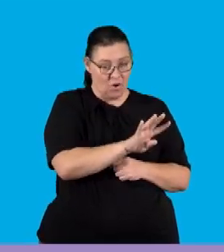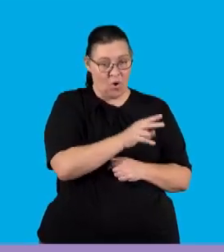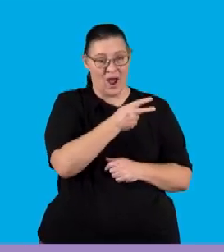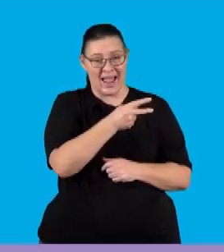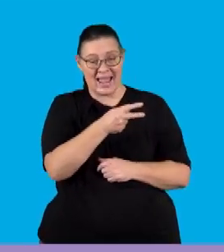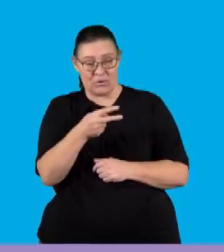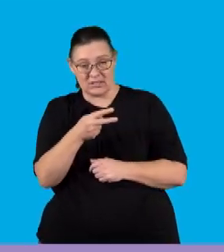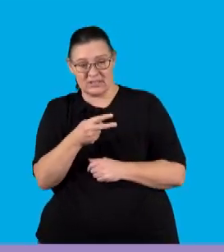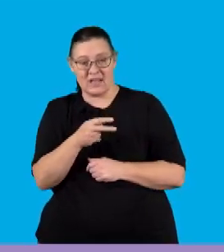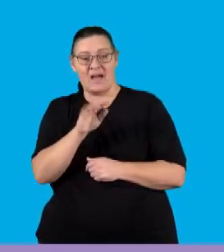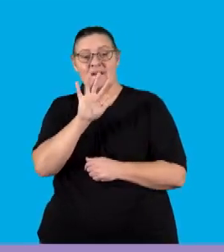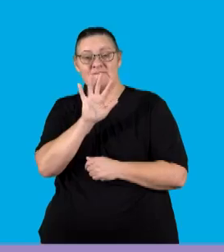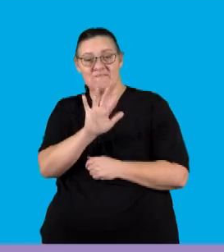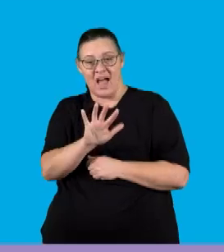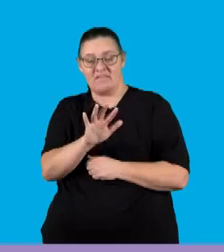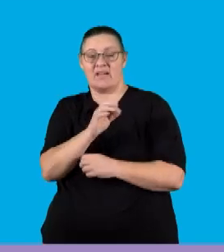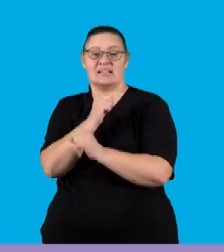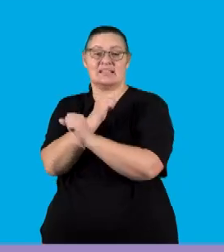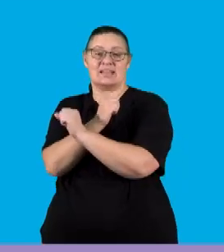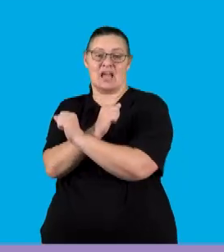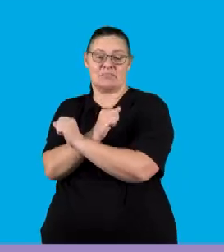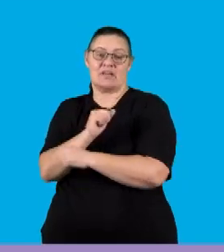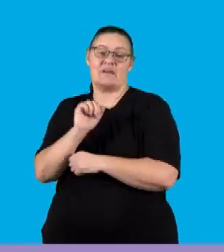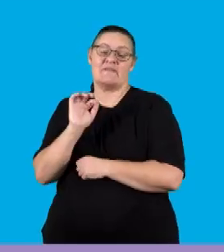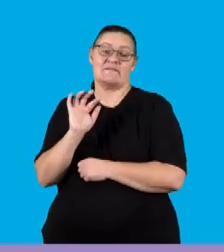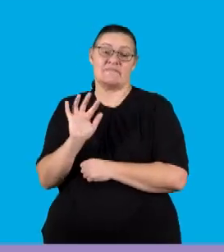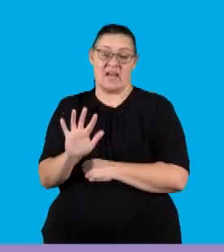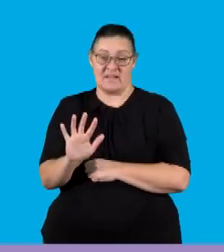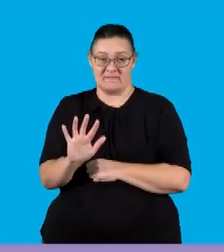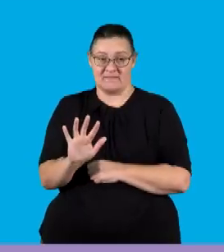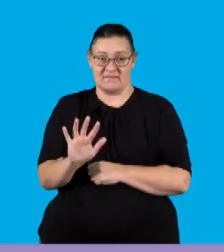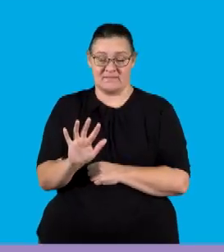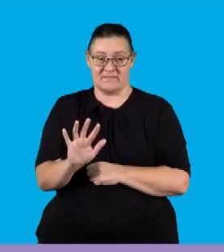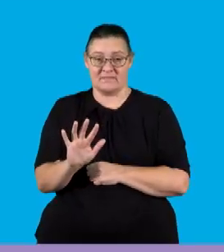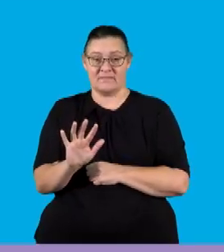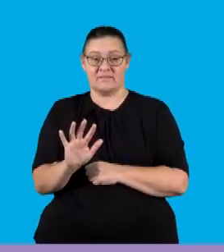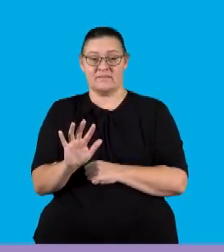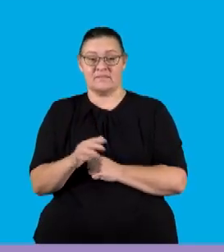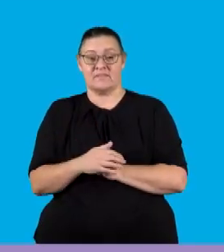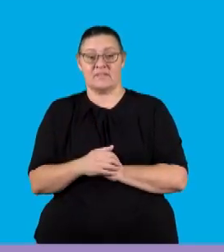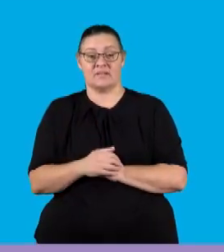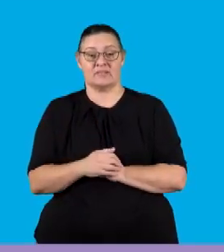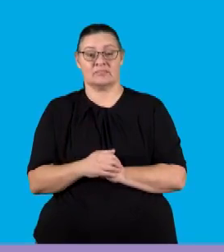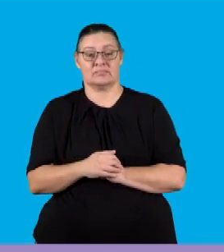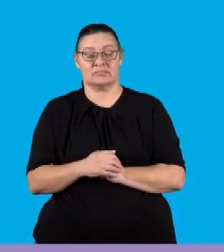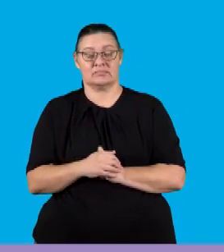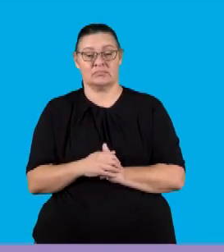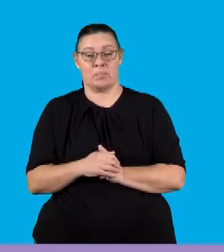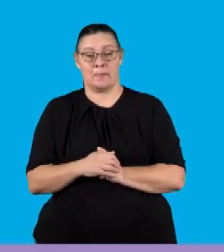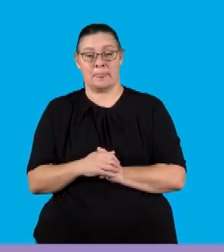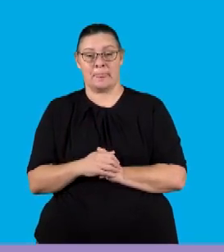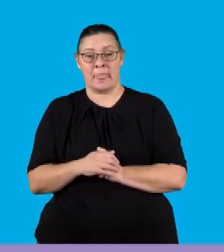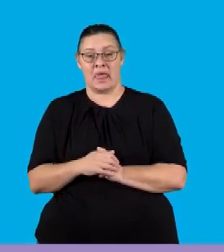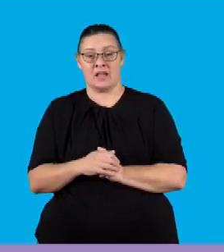remember, comes from us using 5 as an input. So that means we're going to say the 5 that